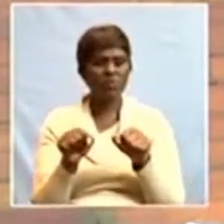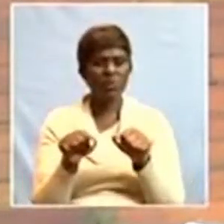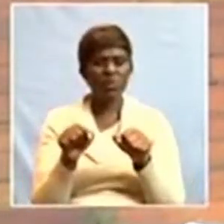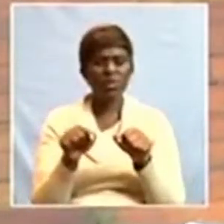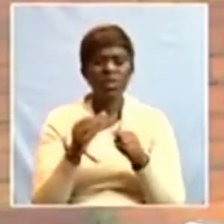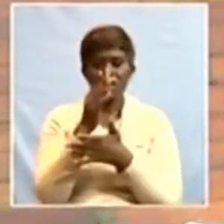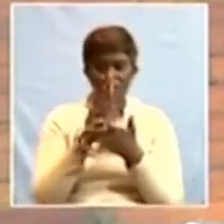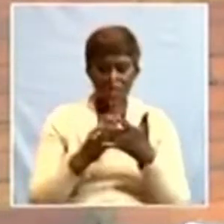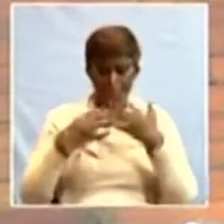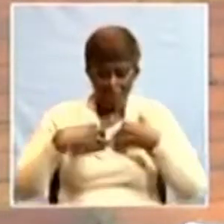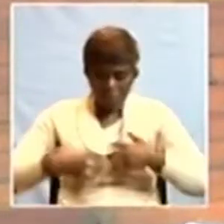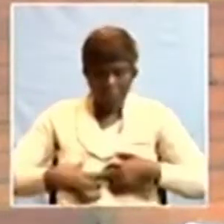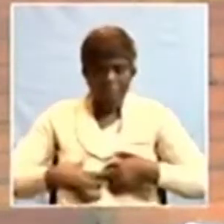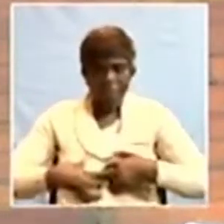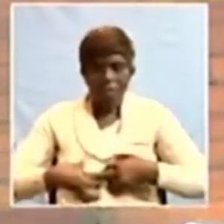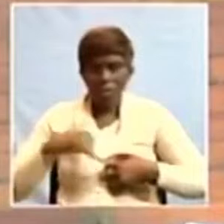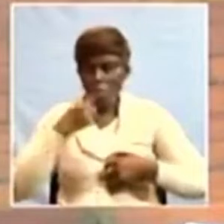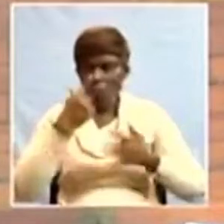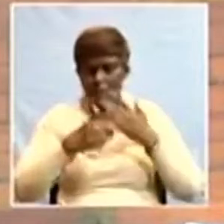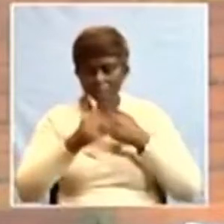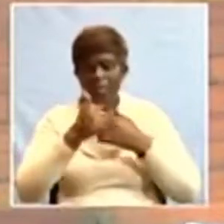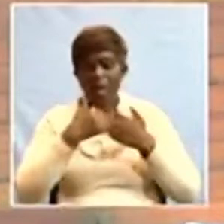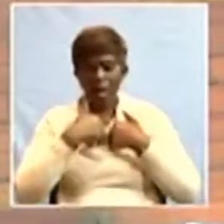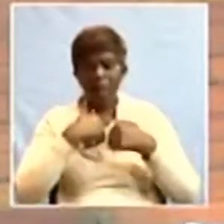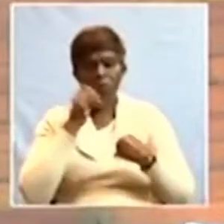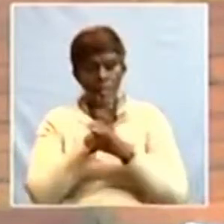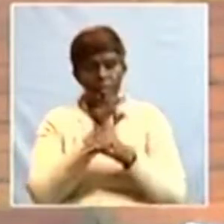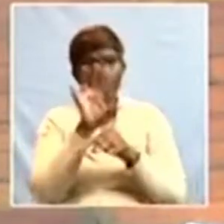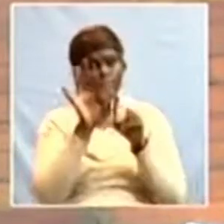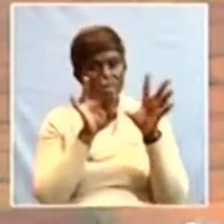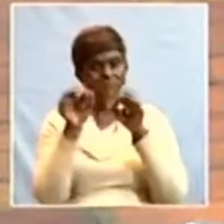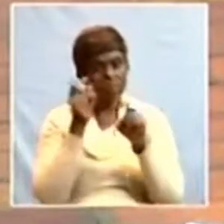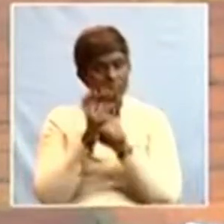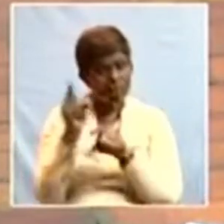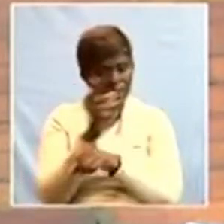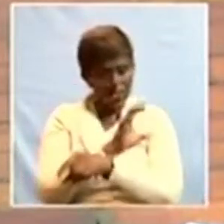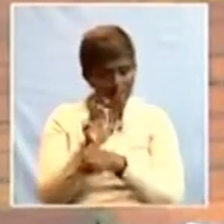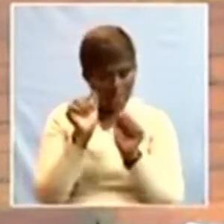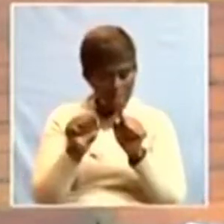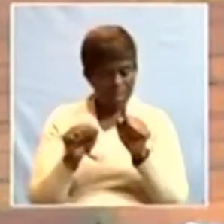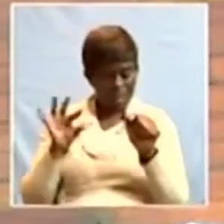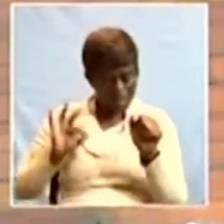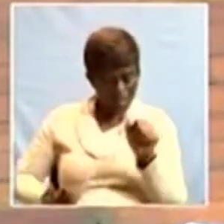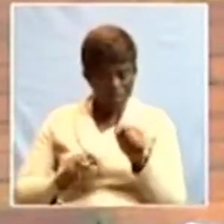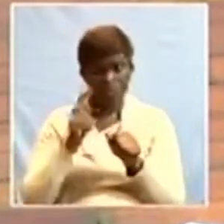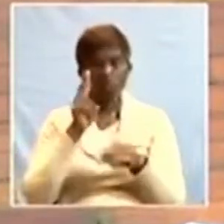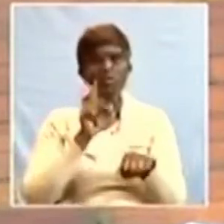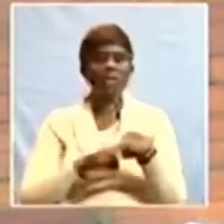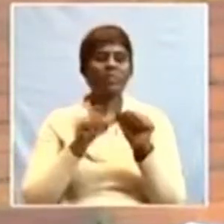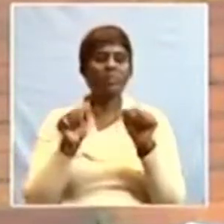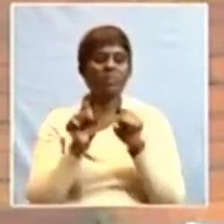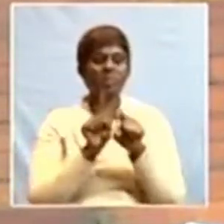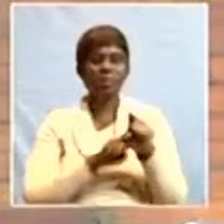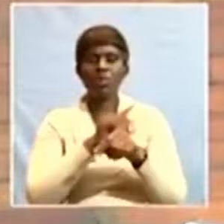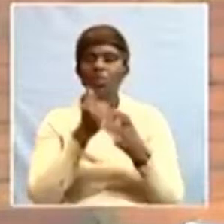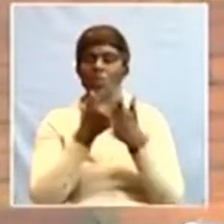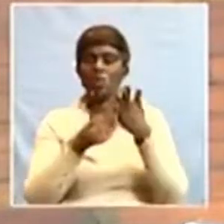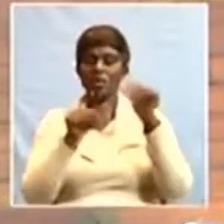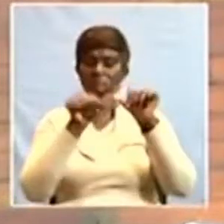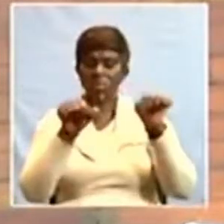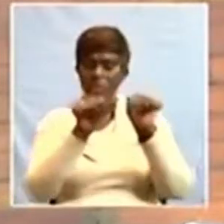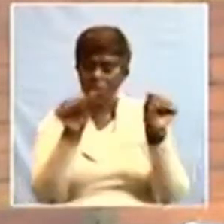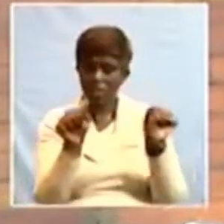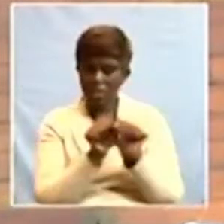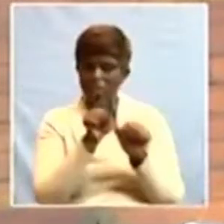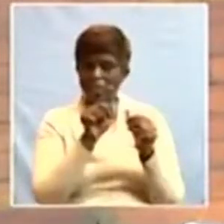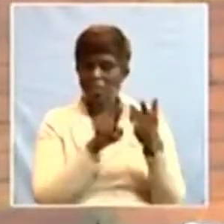is somebody who has already been picked by the system can benefit twice. And the Auditor General's report